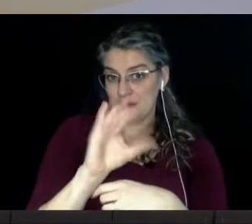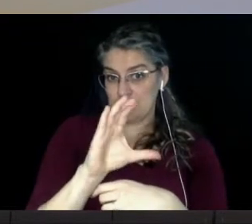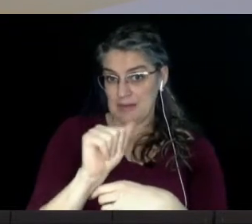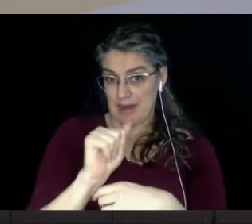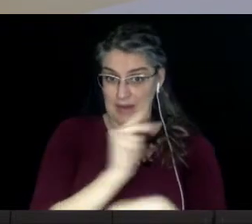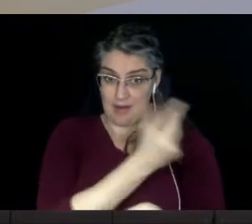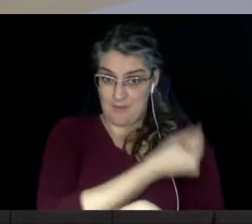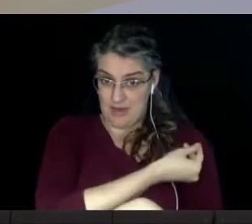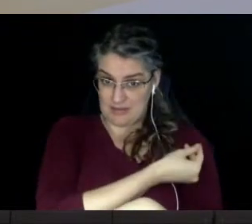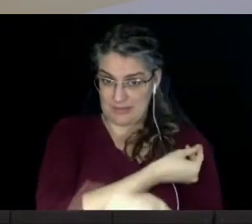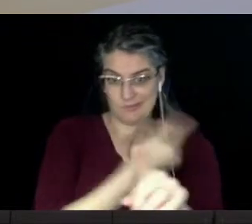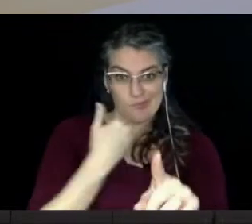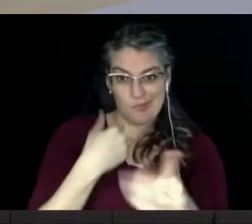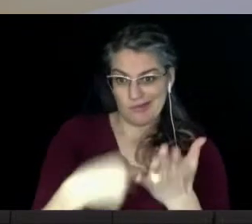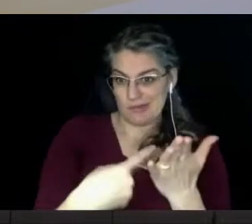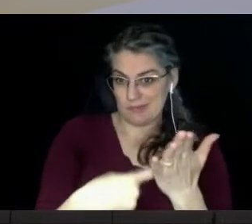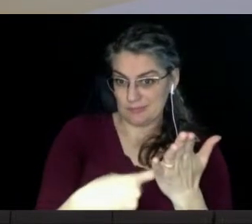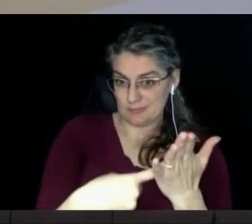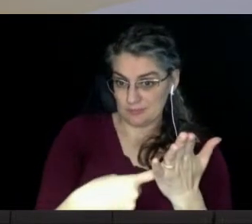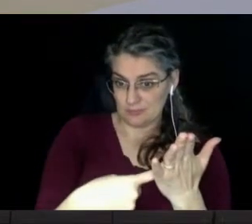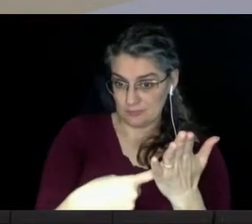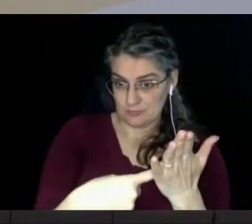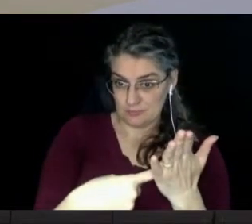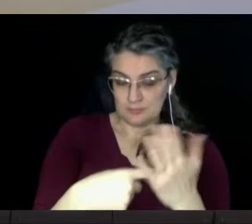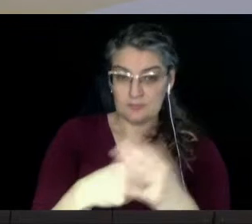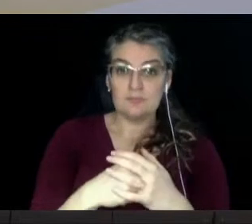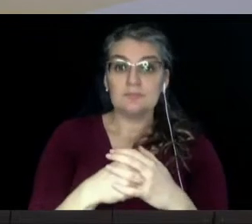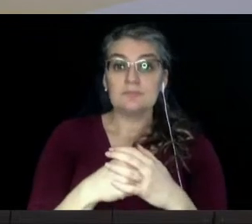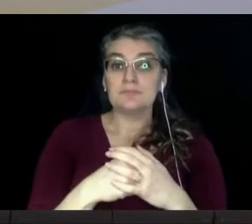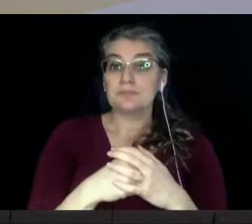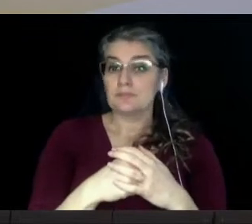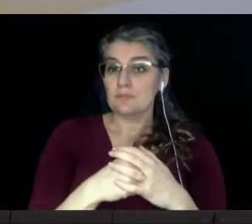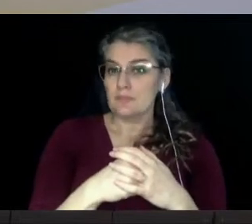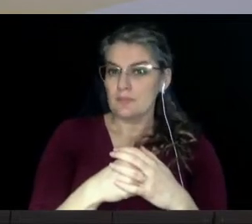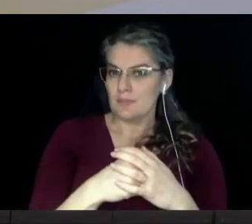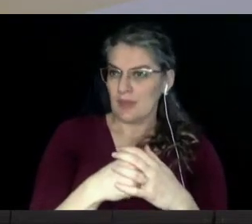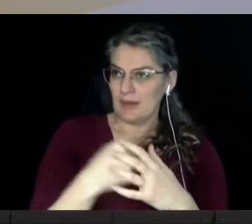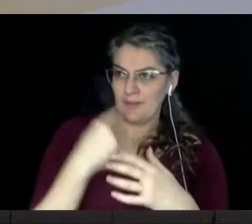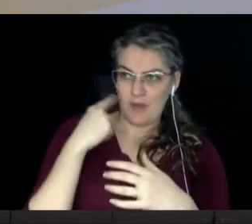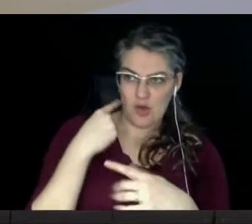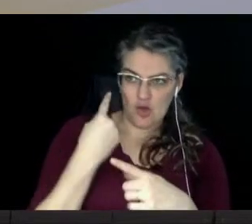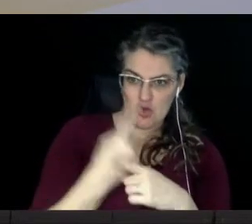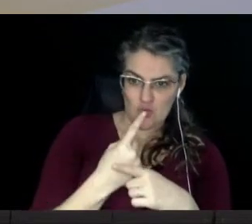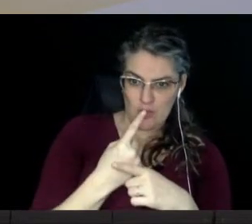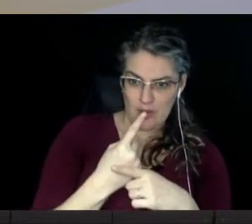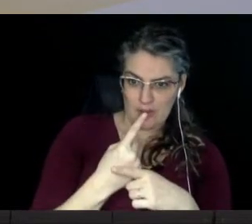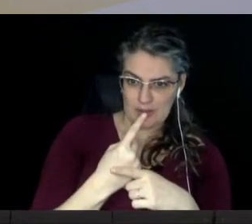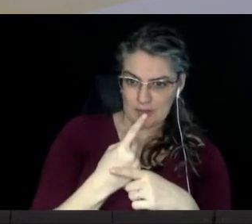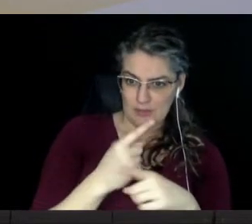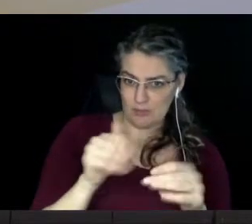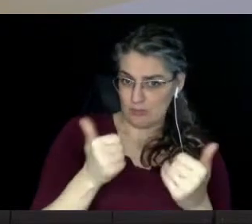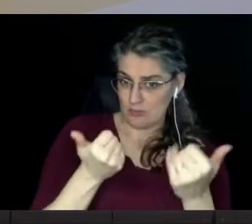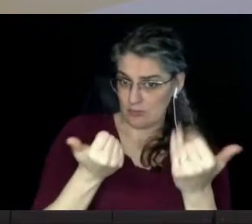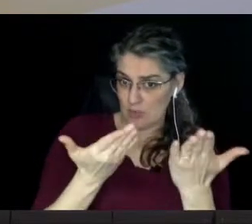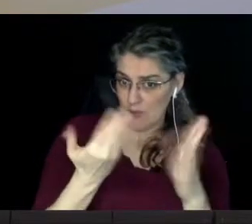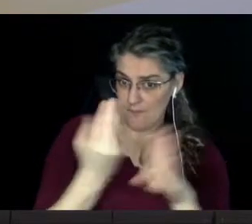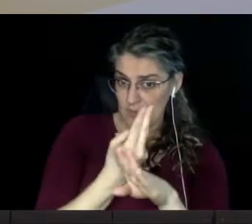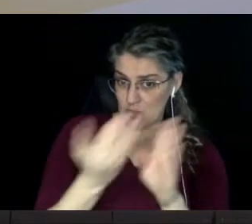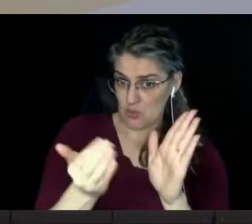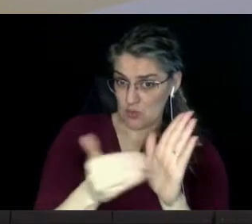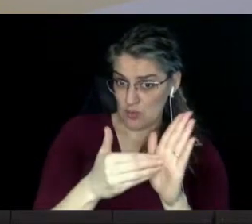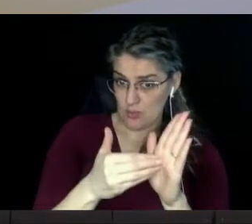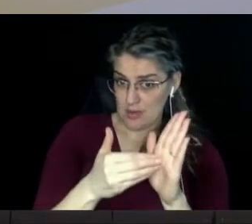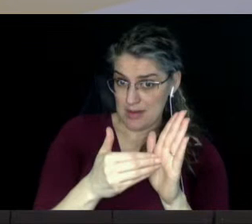up during your briefing. And if I heard correctly, it's going to be offered again to